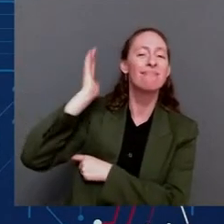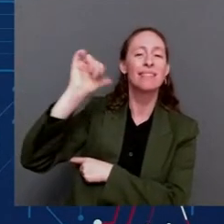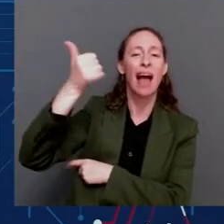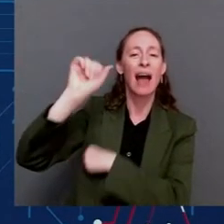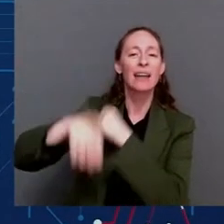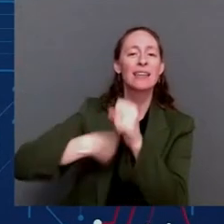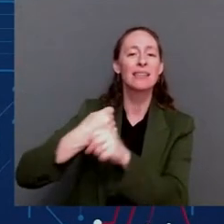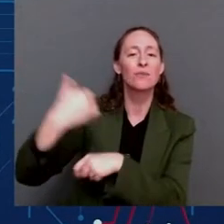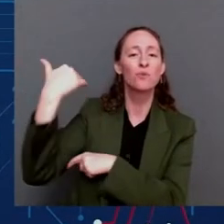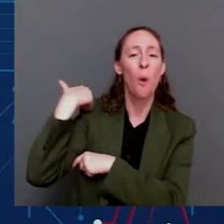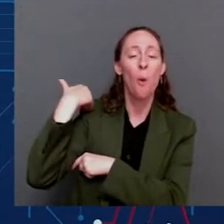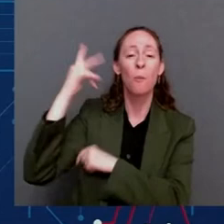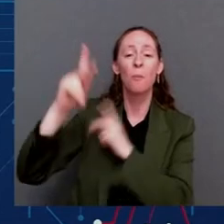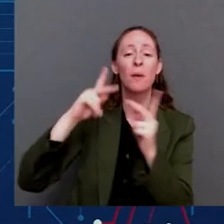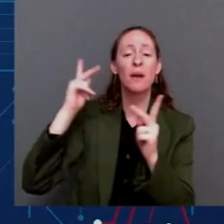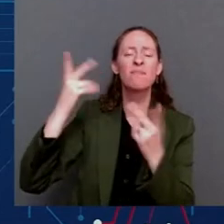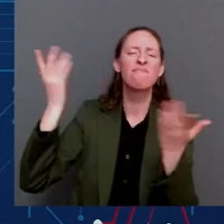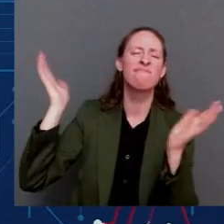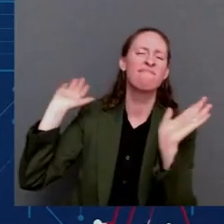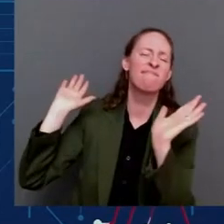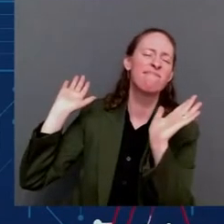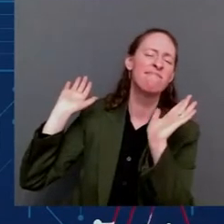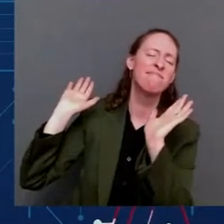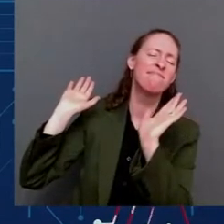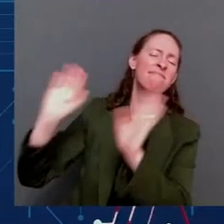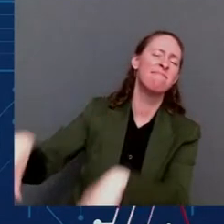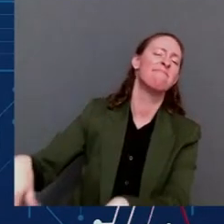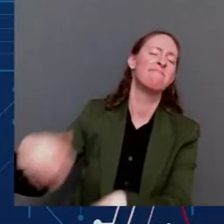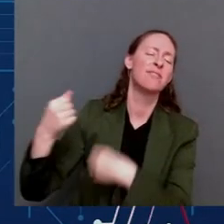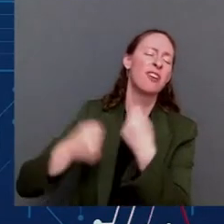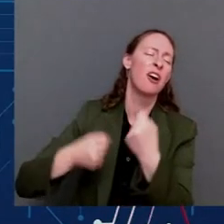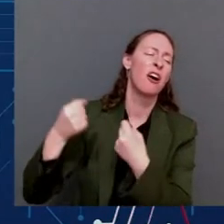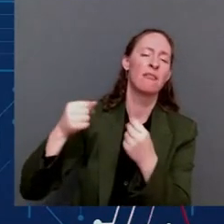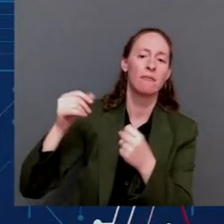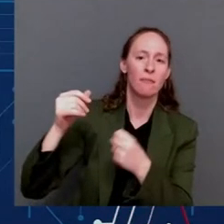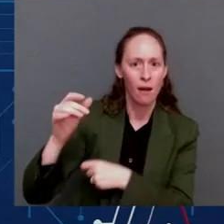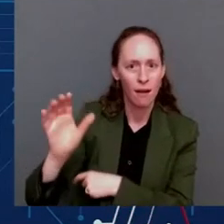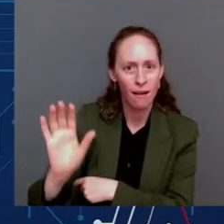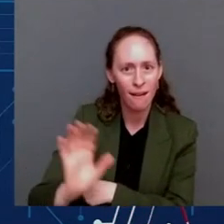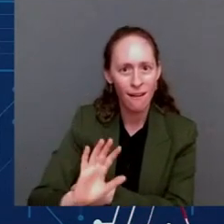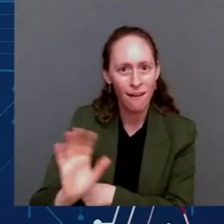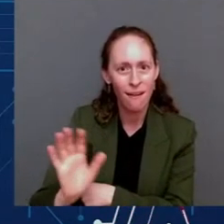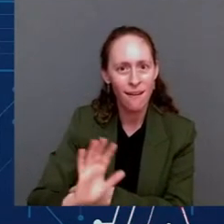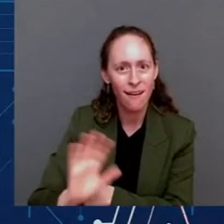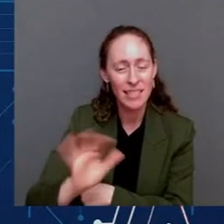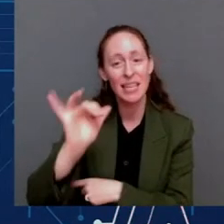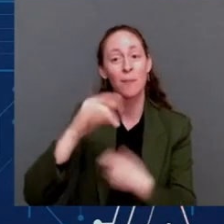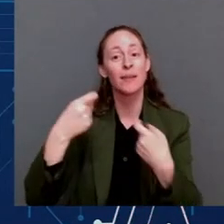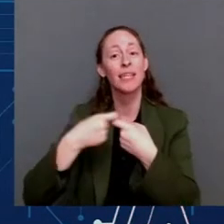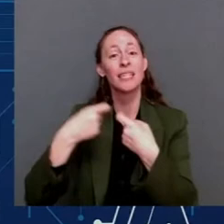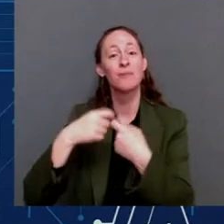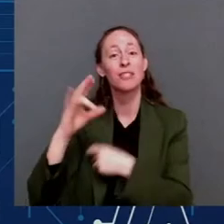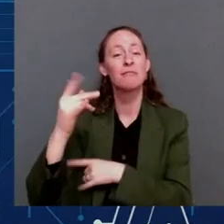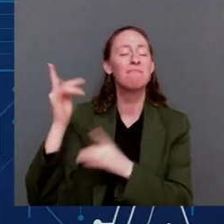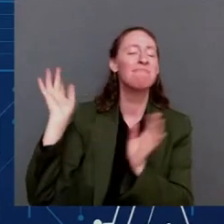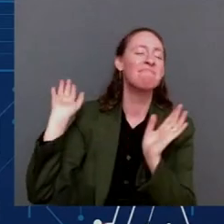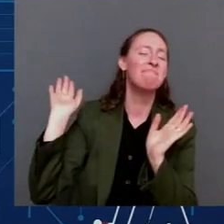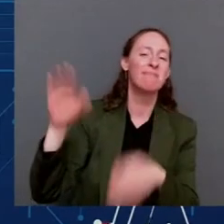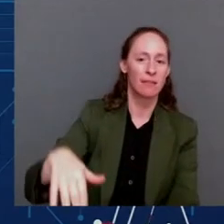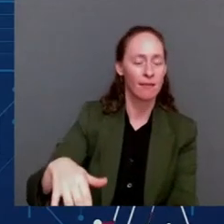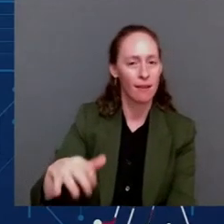that they were forever gone. But they were wrong. We recovered all the manufacturing jobs we lost during the pandemic,